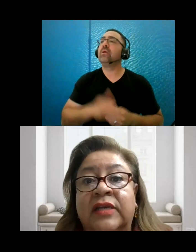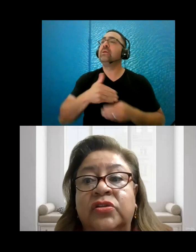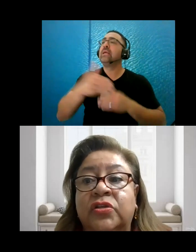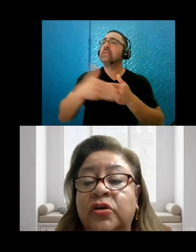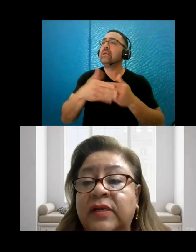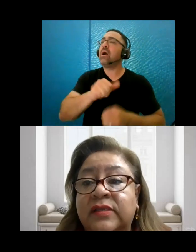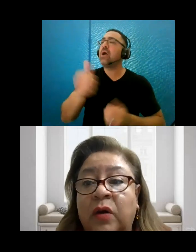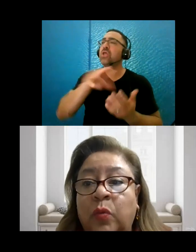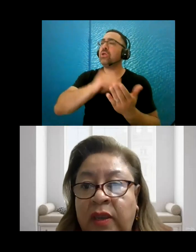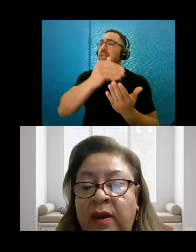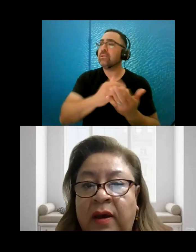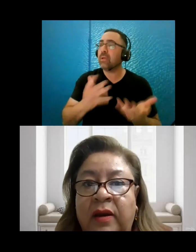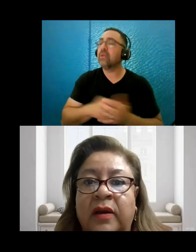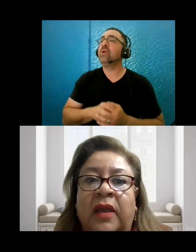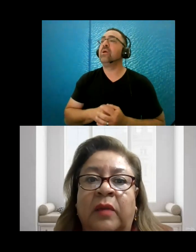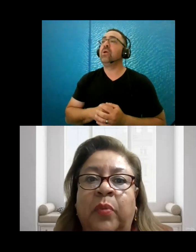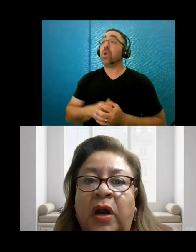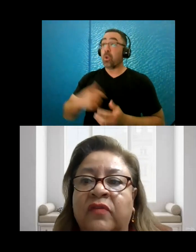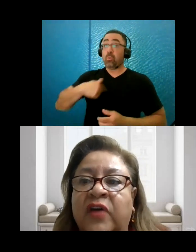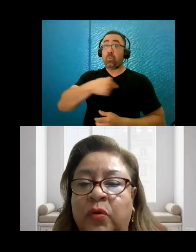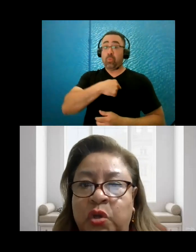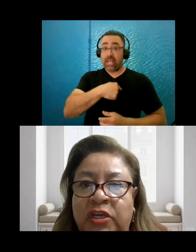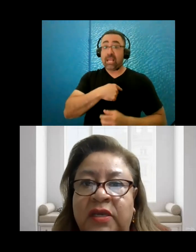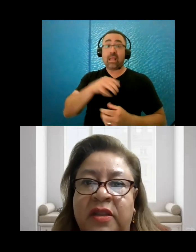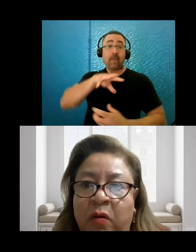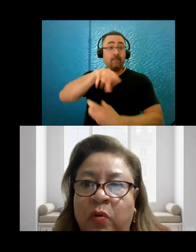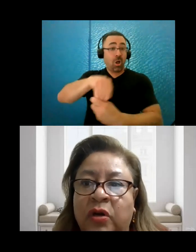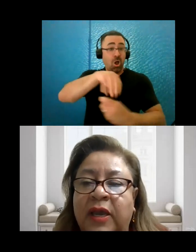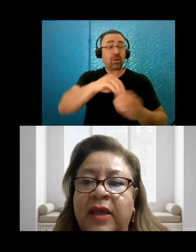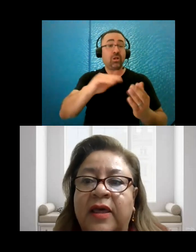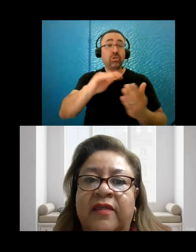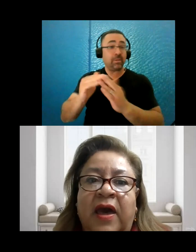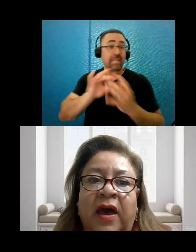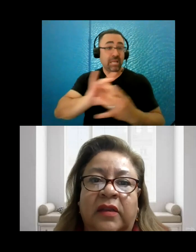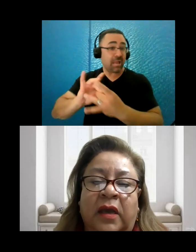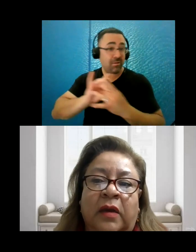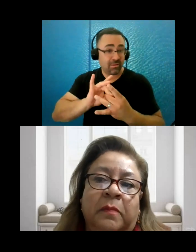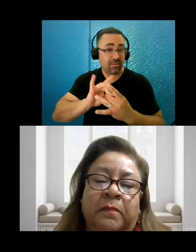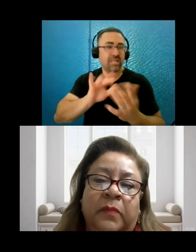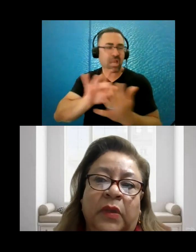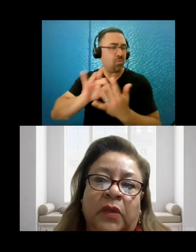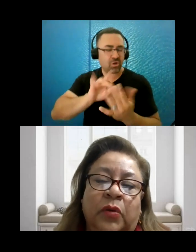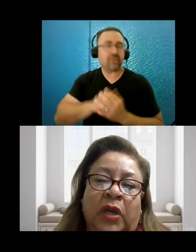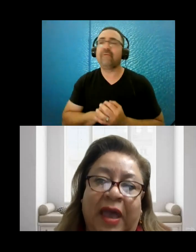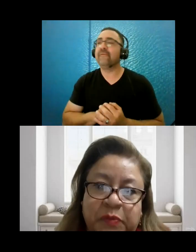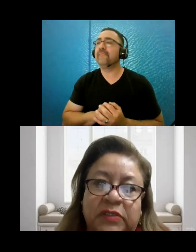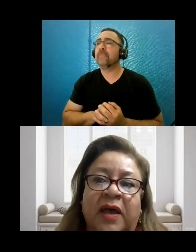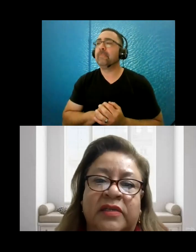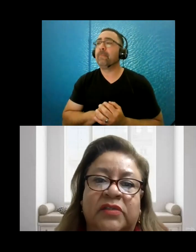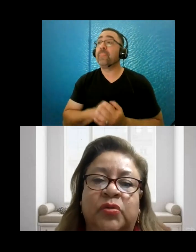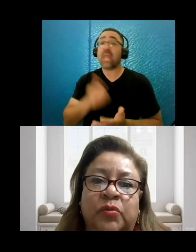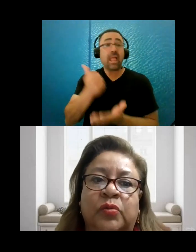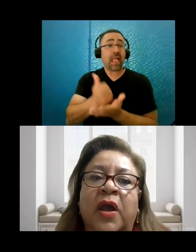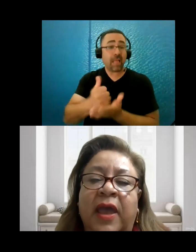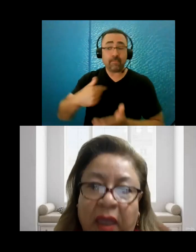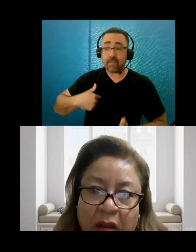other lessons learned is that we are a part of a community network that helps